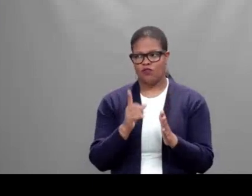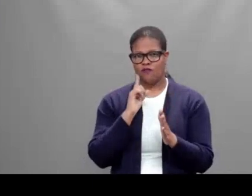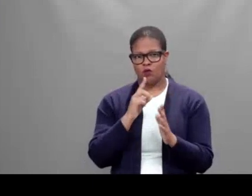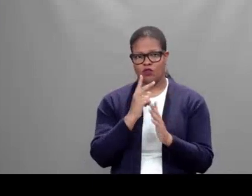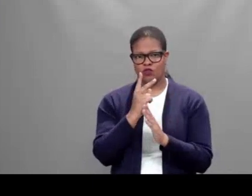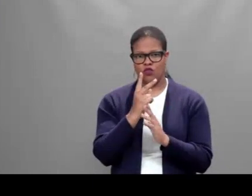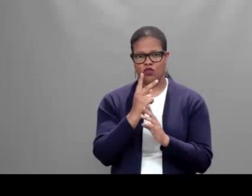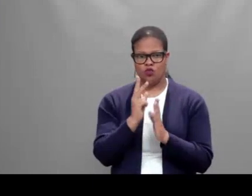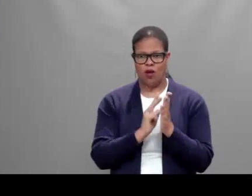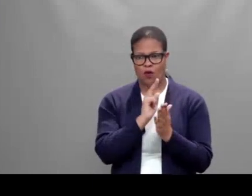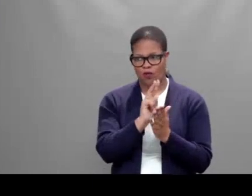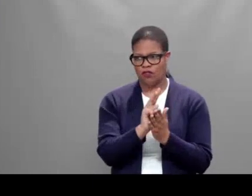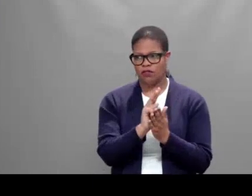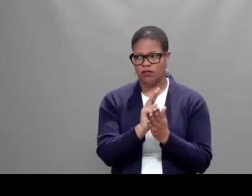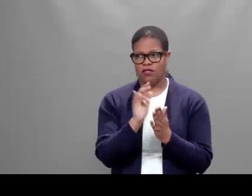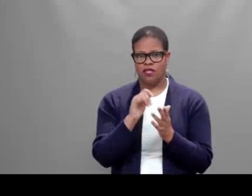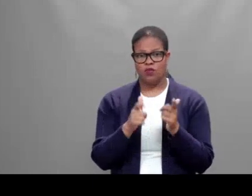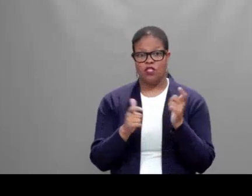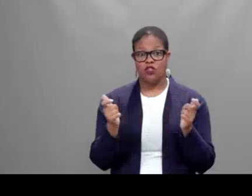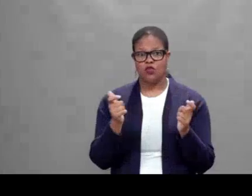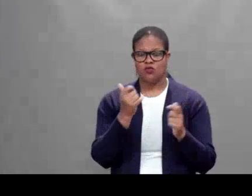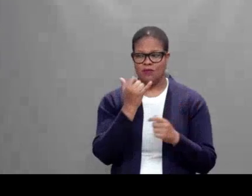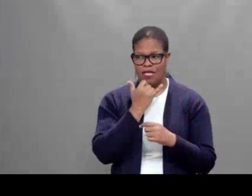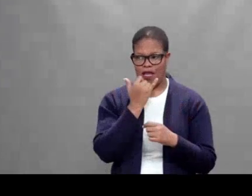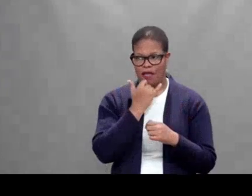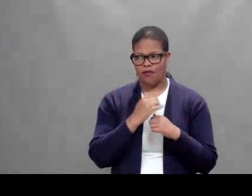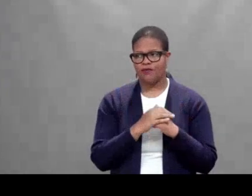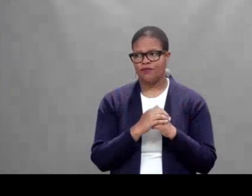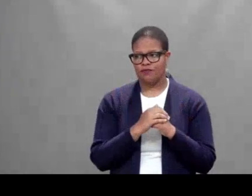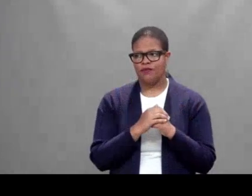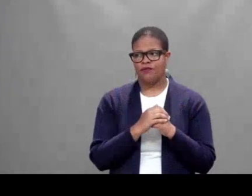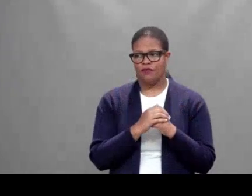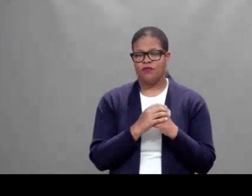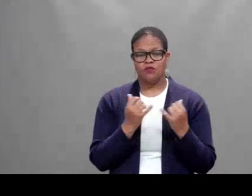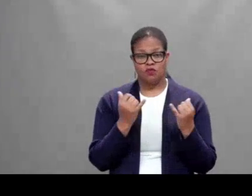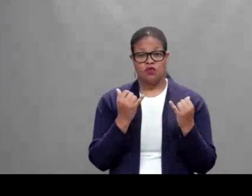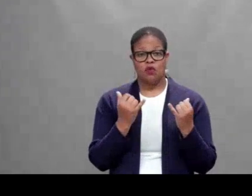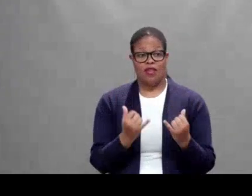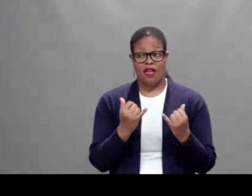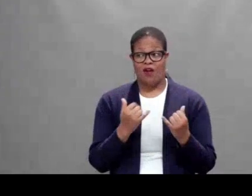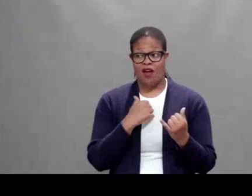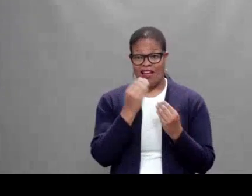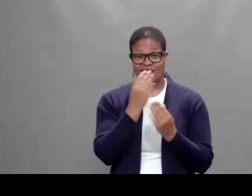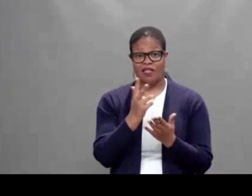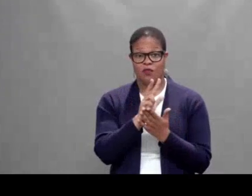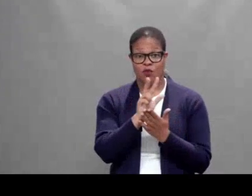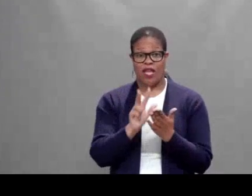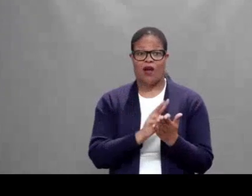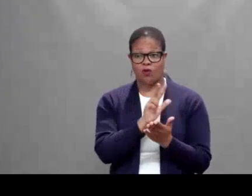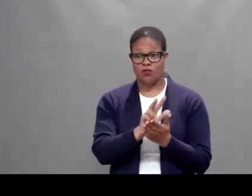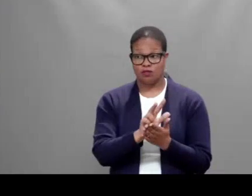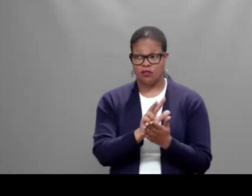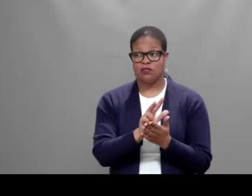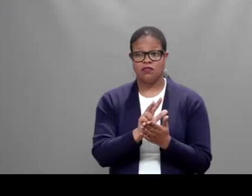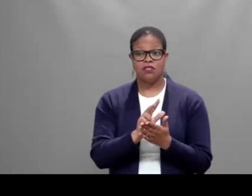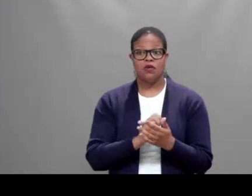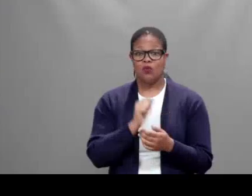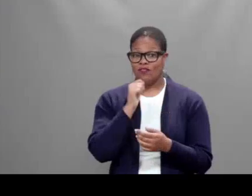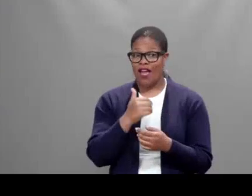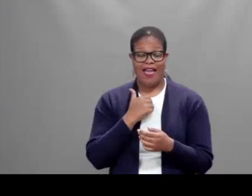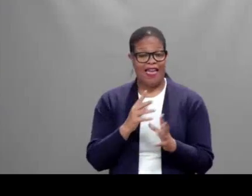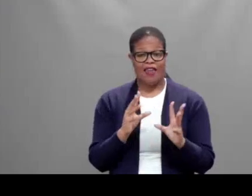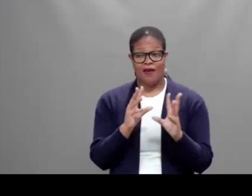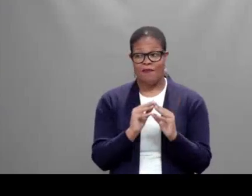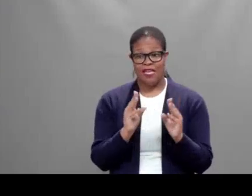2 hours. That was a huge mistake. So now I tell them 3 hours. Now, we've not had